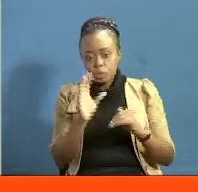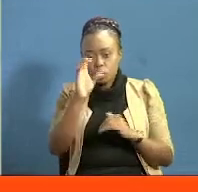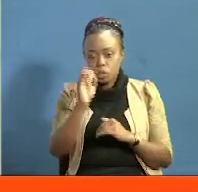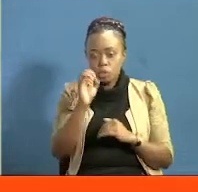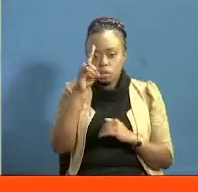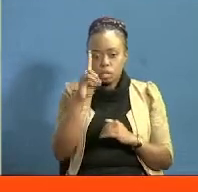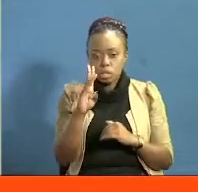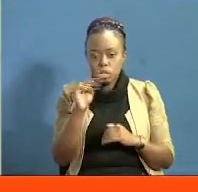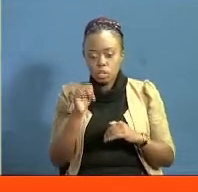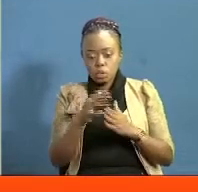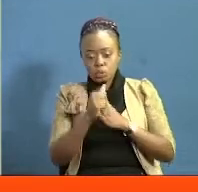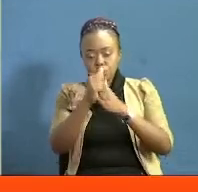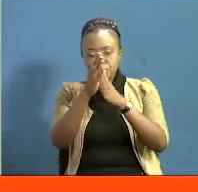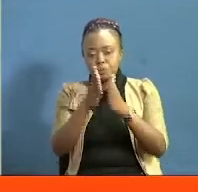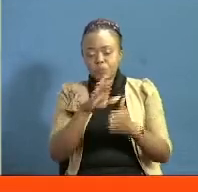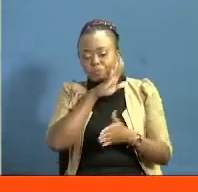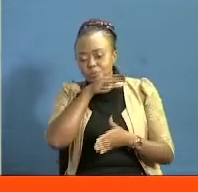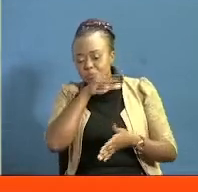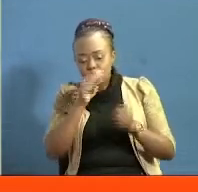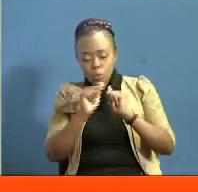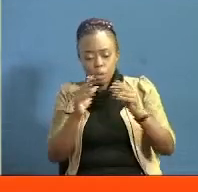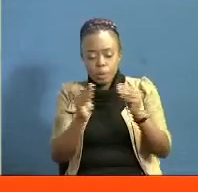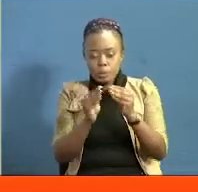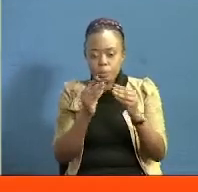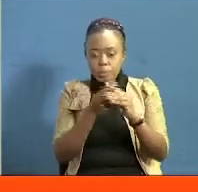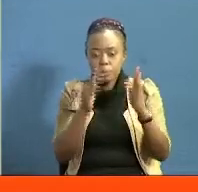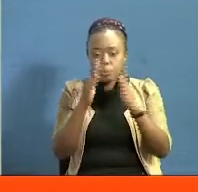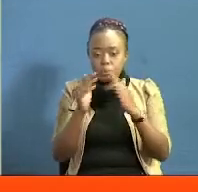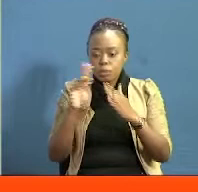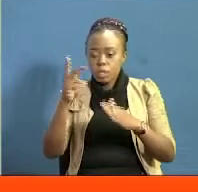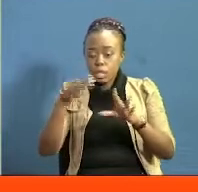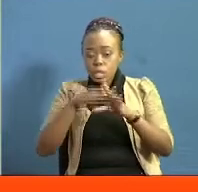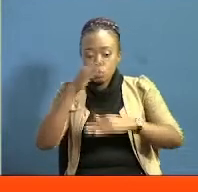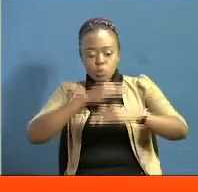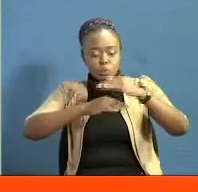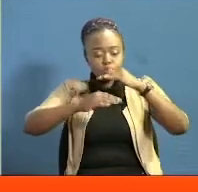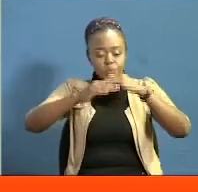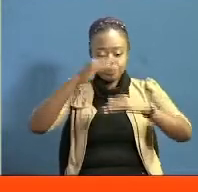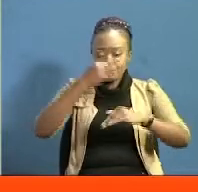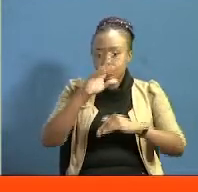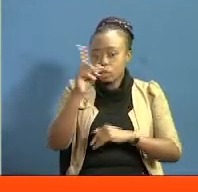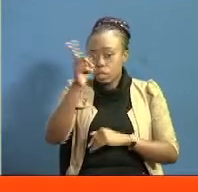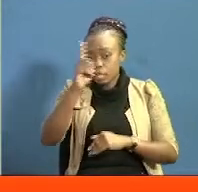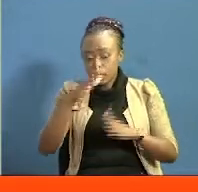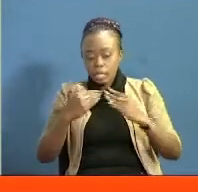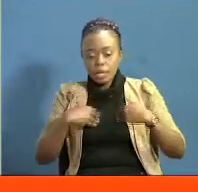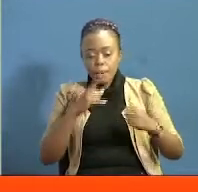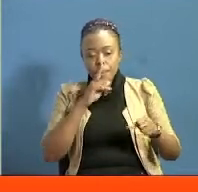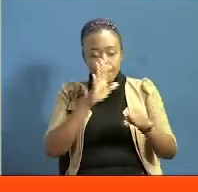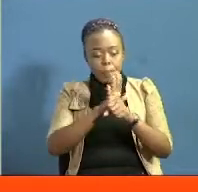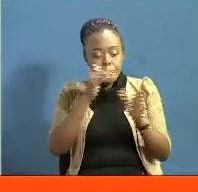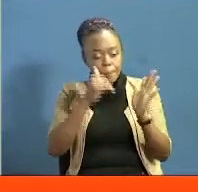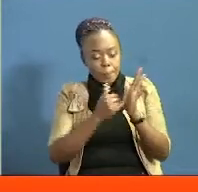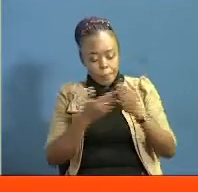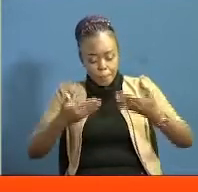Team leader Raila Odinga today held a meeting with youths from the Mount Kenya region in the University of Nairobi. Odinga has promised to include